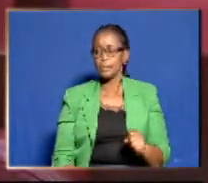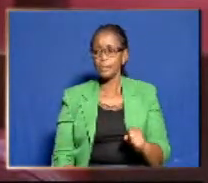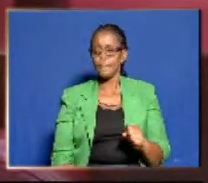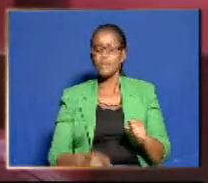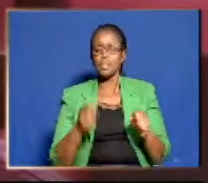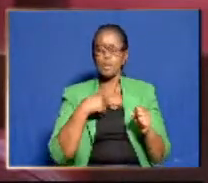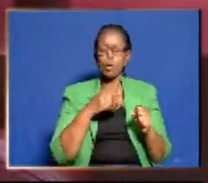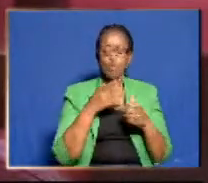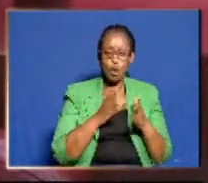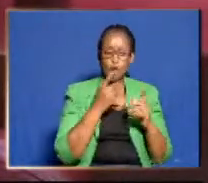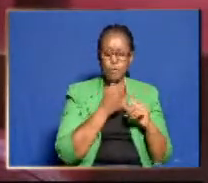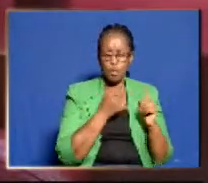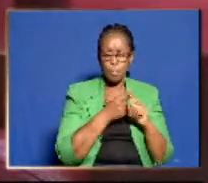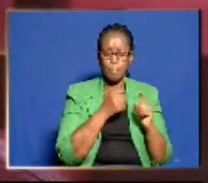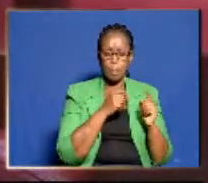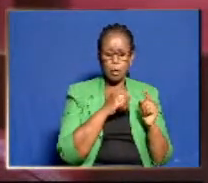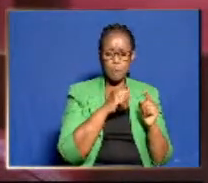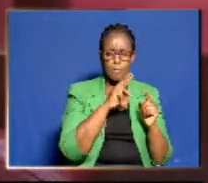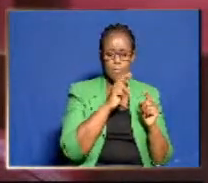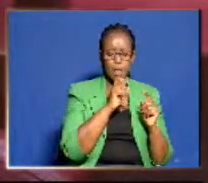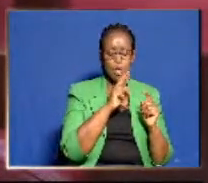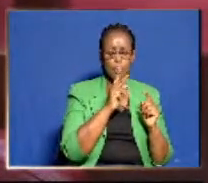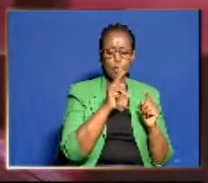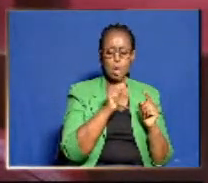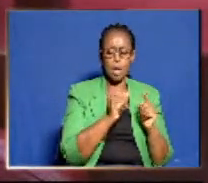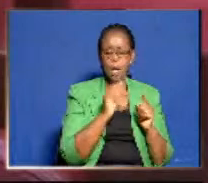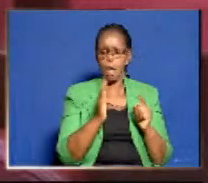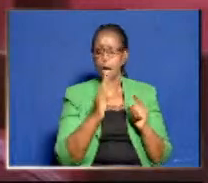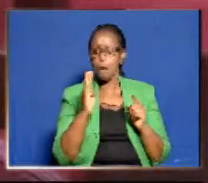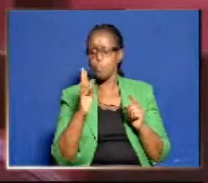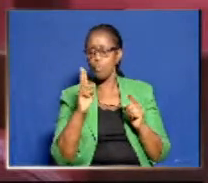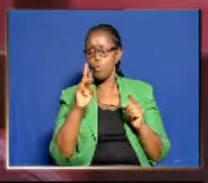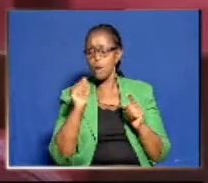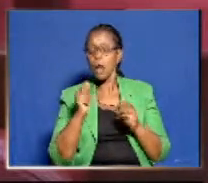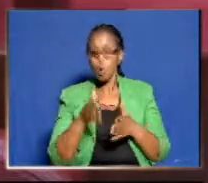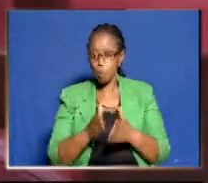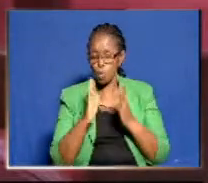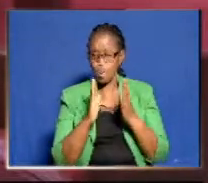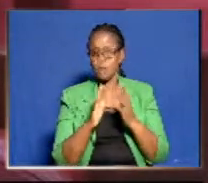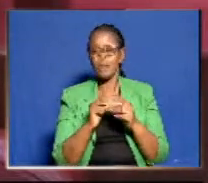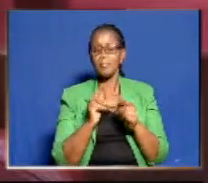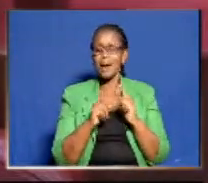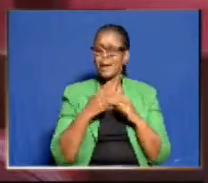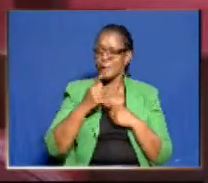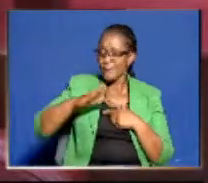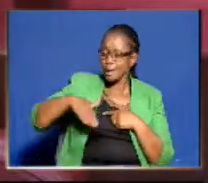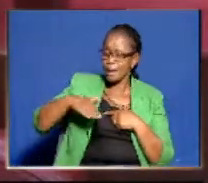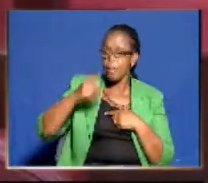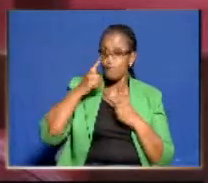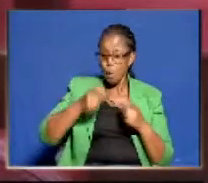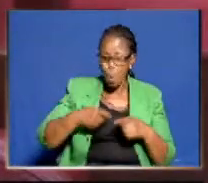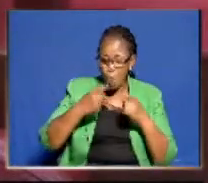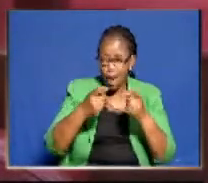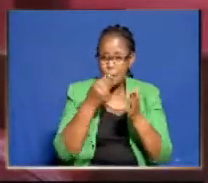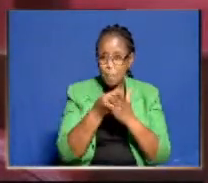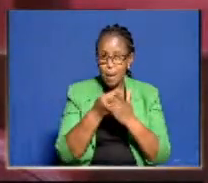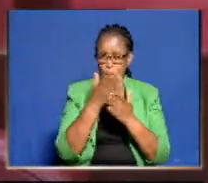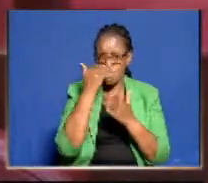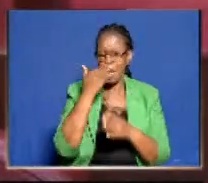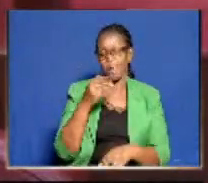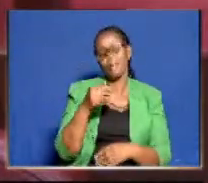Road, that is about 2.8 billion project. That the delay in awarding is because of pending bills. And we are